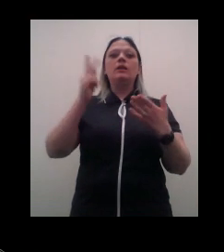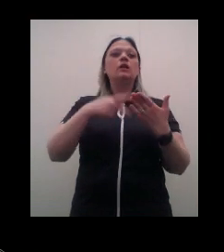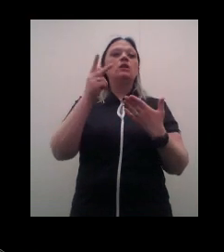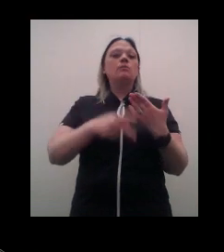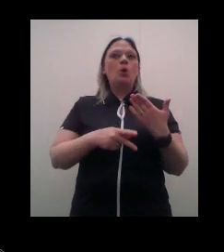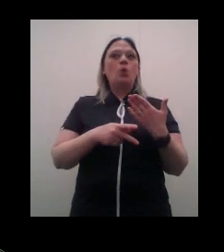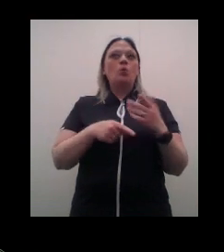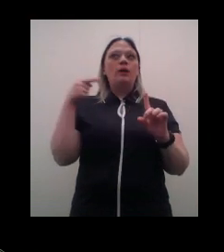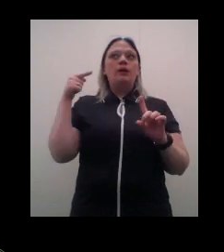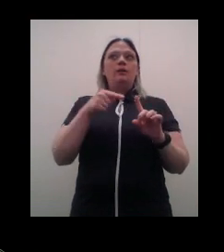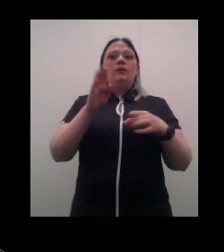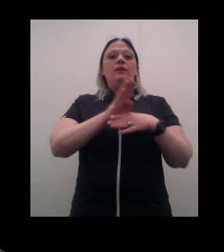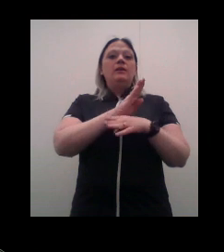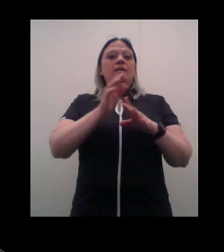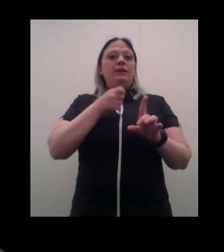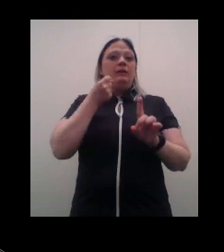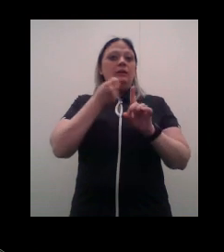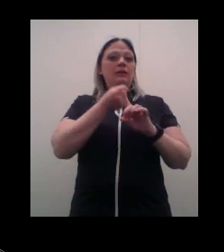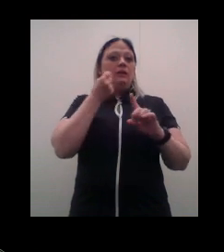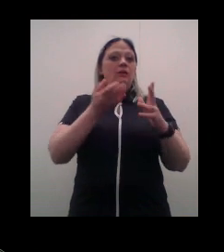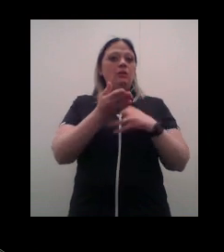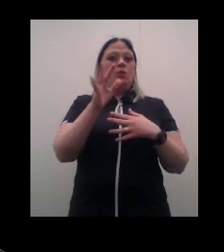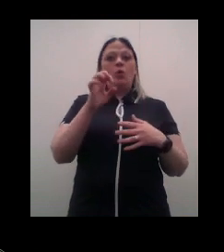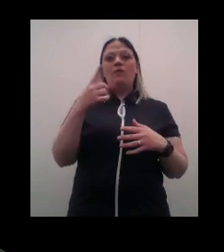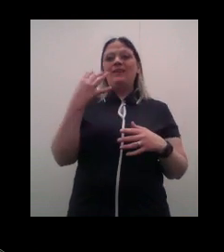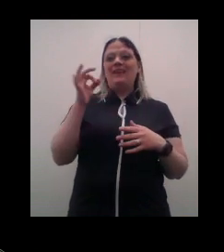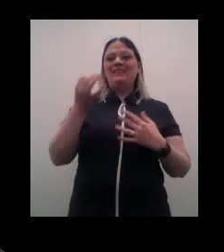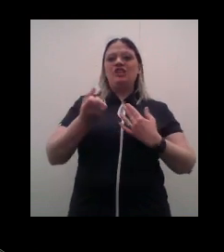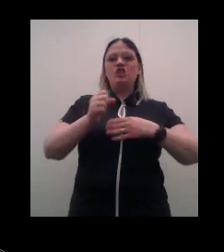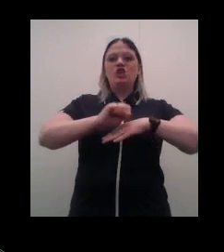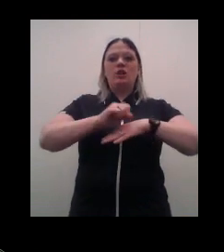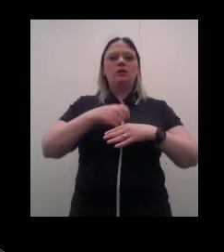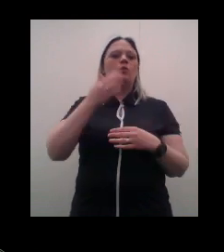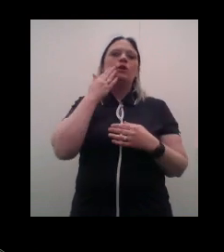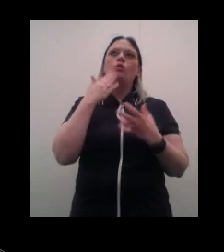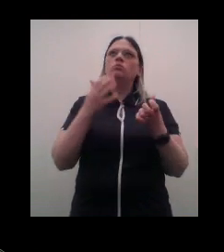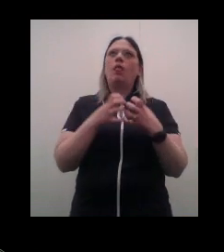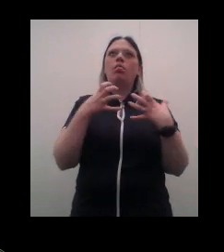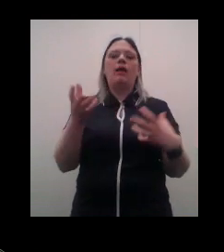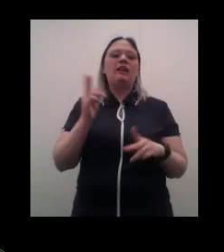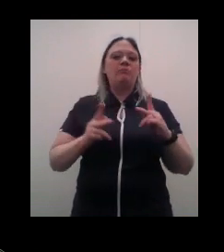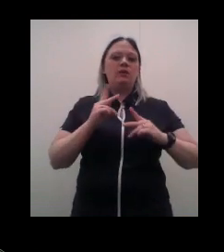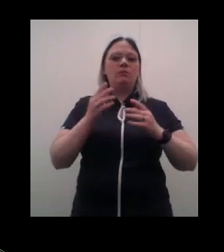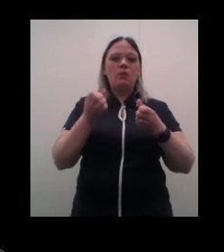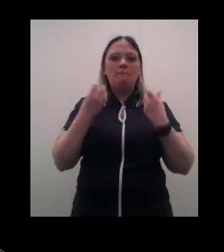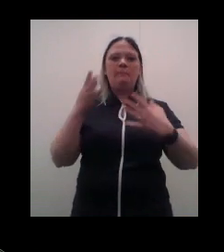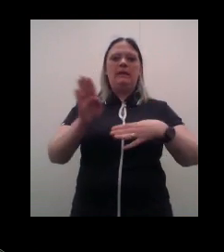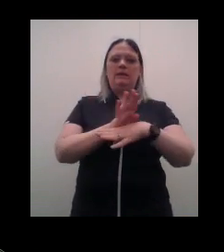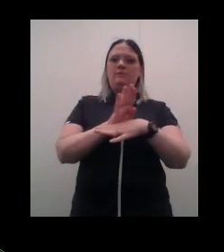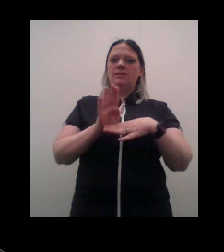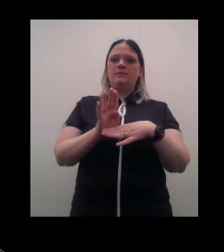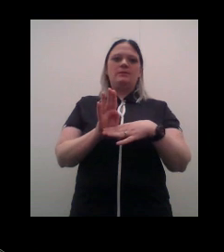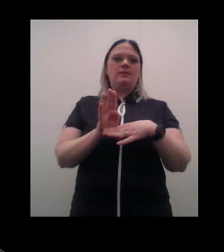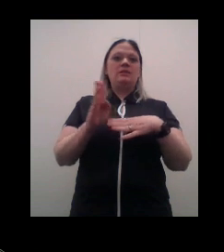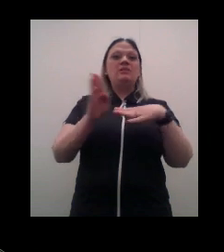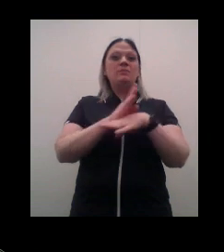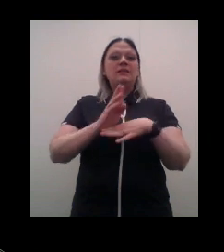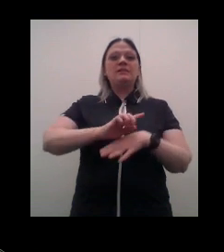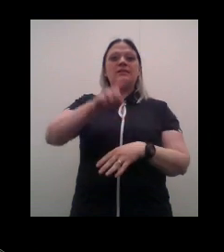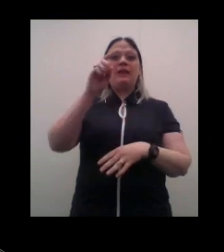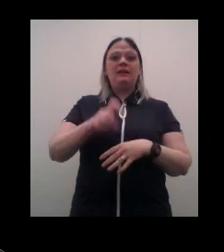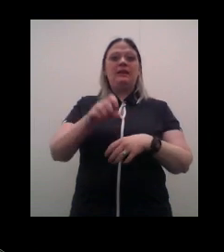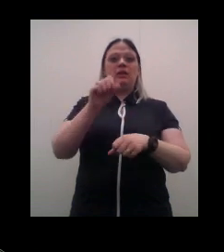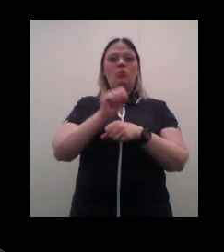targets businesses that have been impacted by COVID-19 shutdown, which we know are a lot of people, a lot of businesses. It's businesses that need